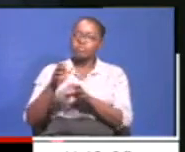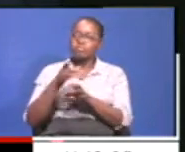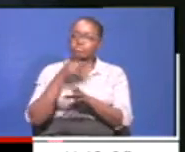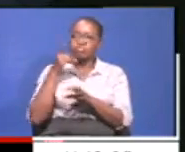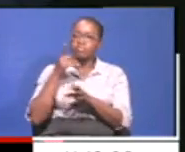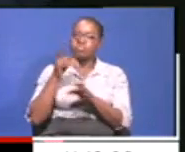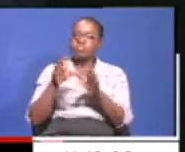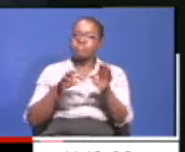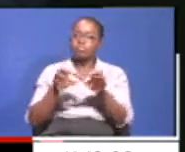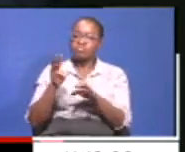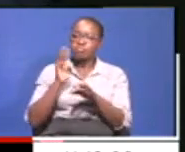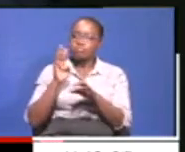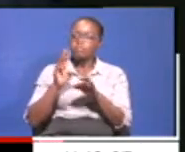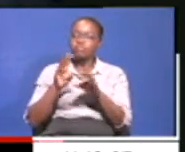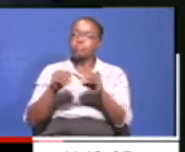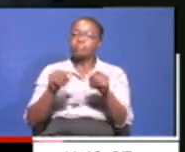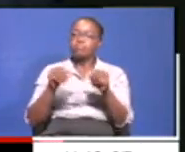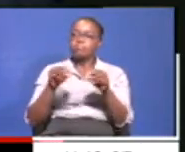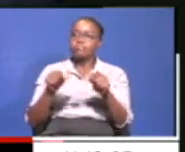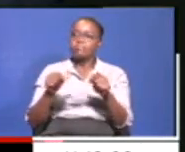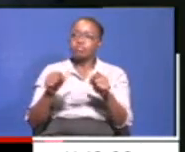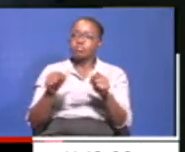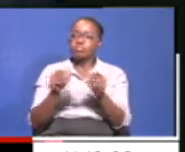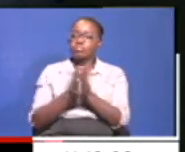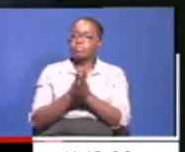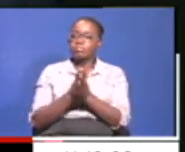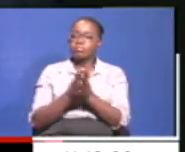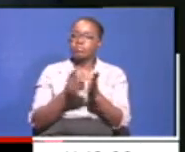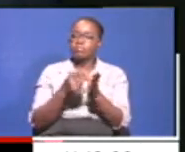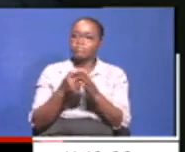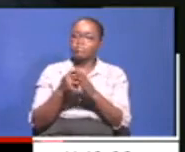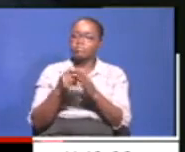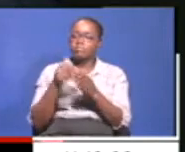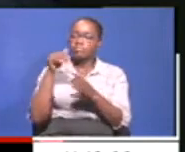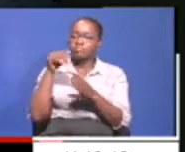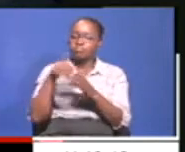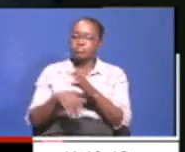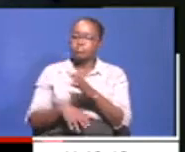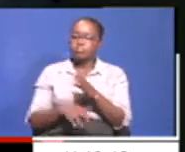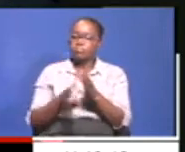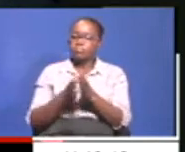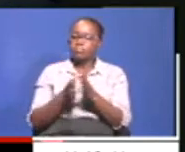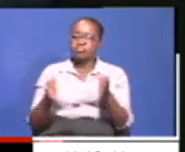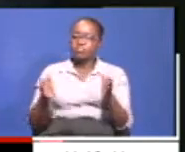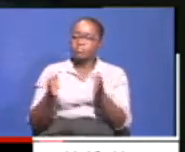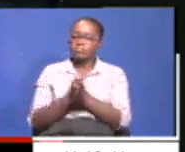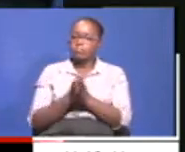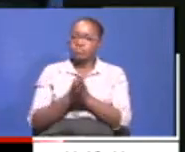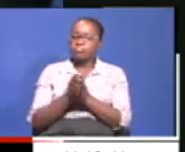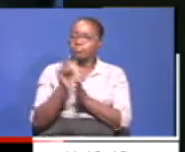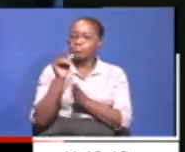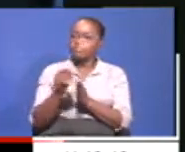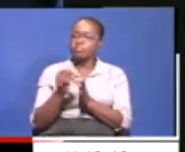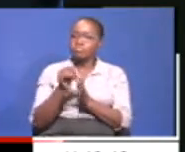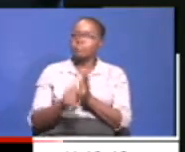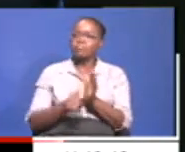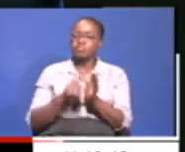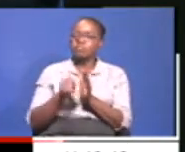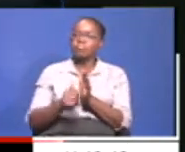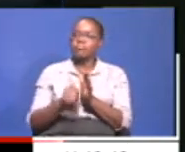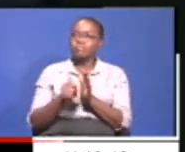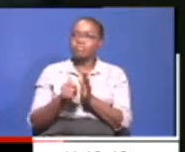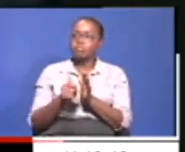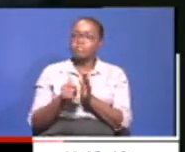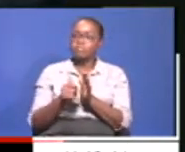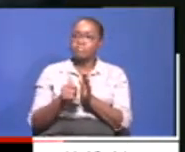for water, mud, and then of course the width of each tire. So you know how you have the readings